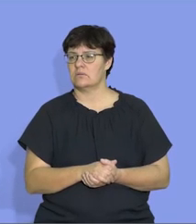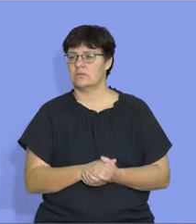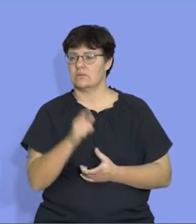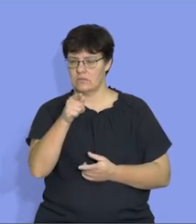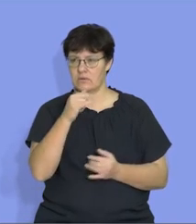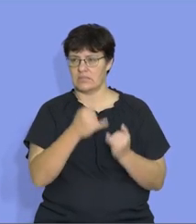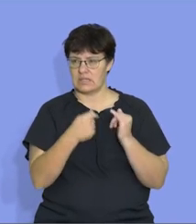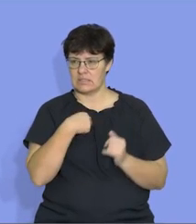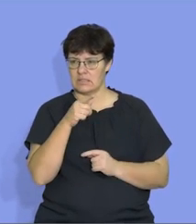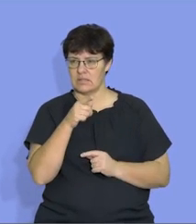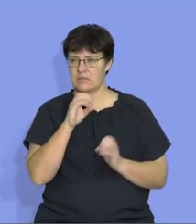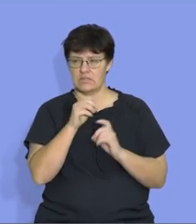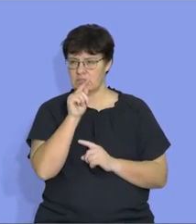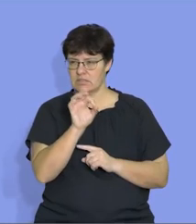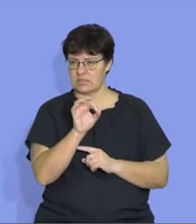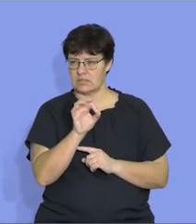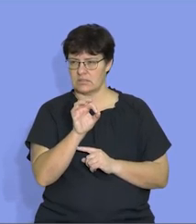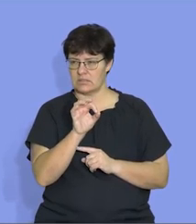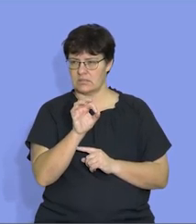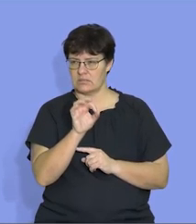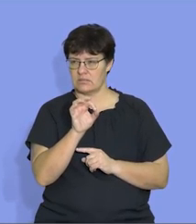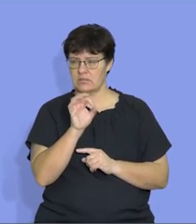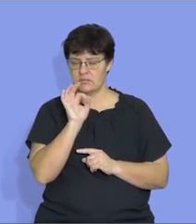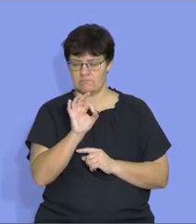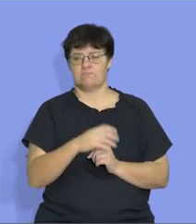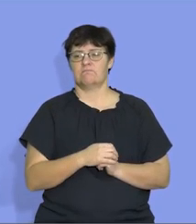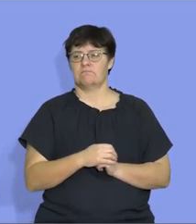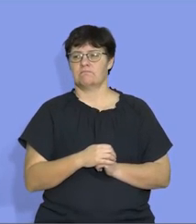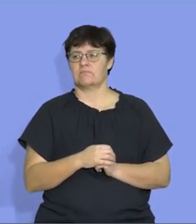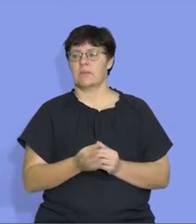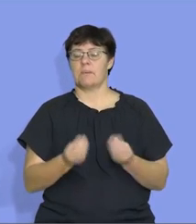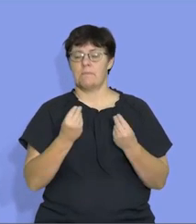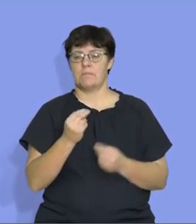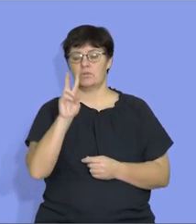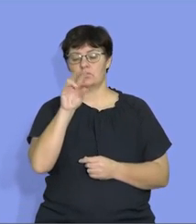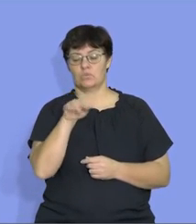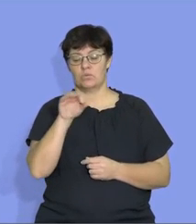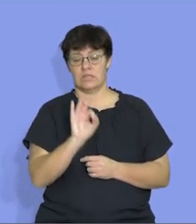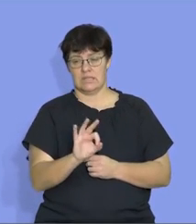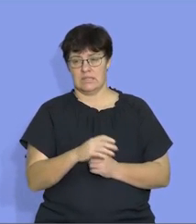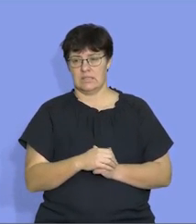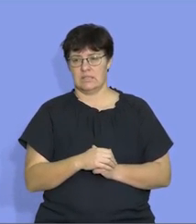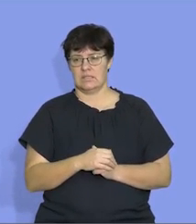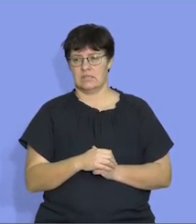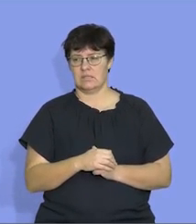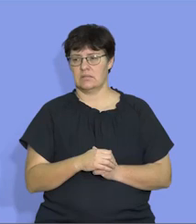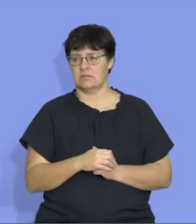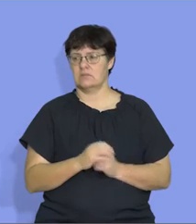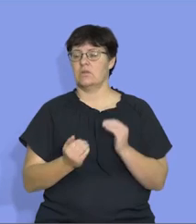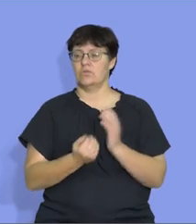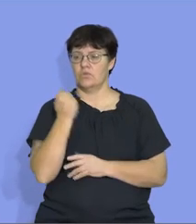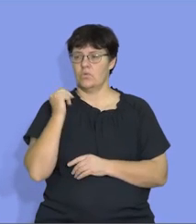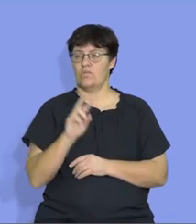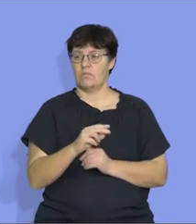okay, what do we get from there? Okay, this gives us 3/2. So this is the new volume as a